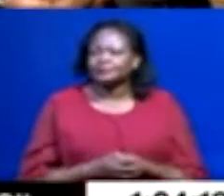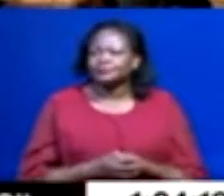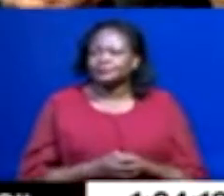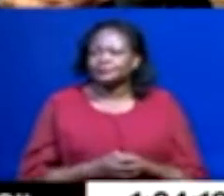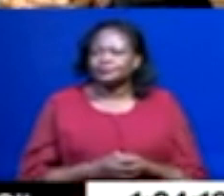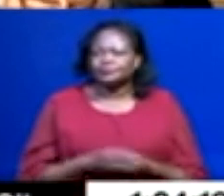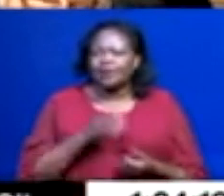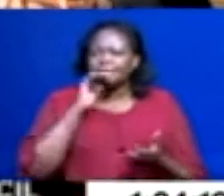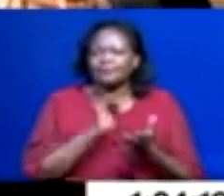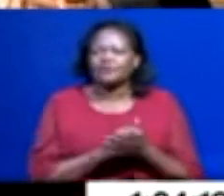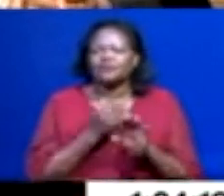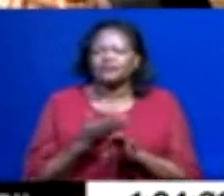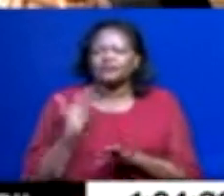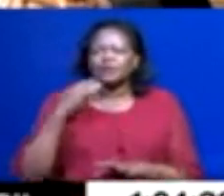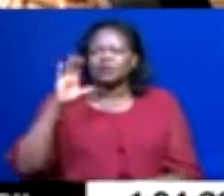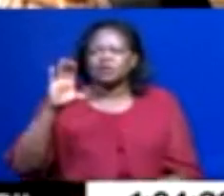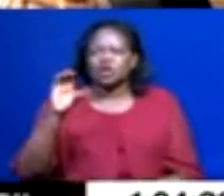it's a former CEO.